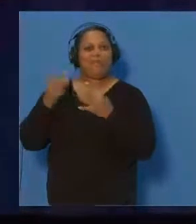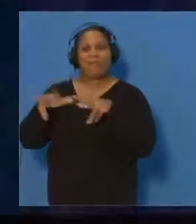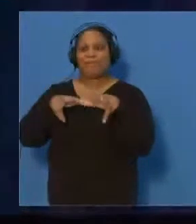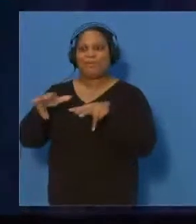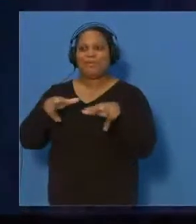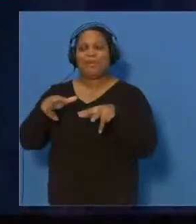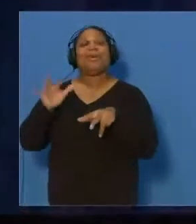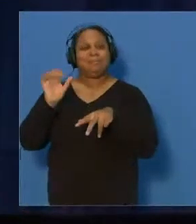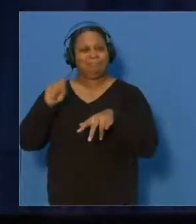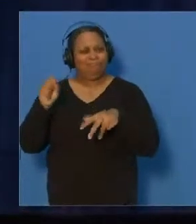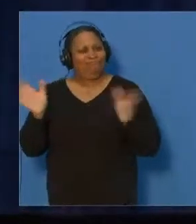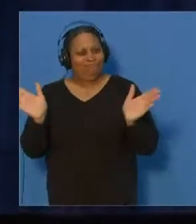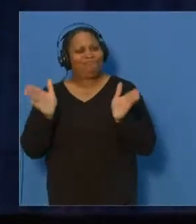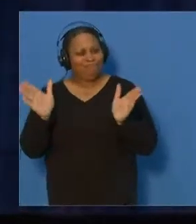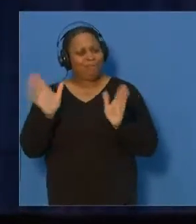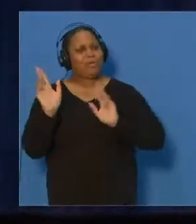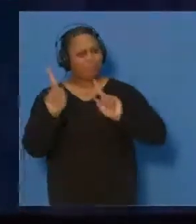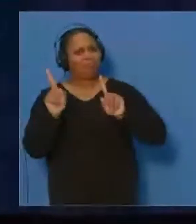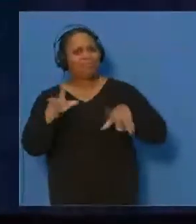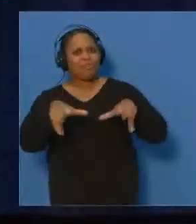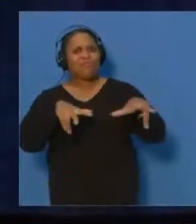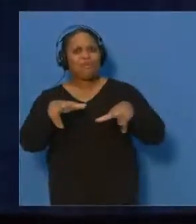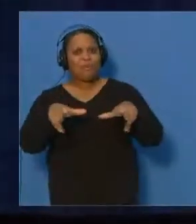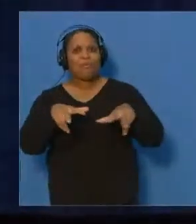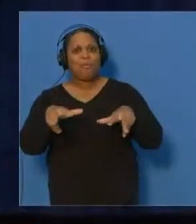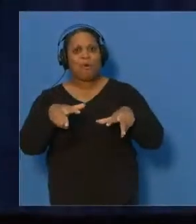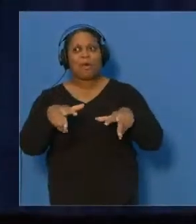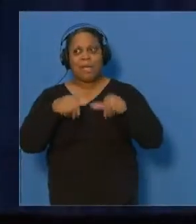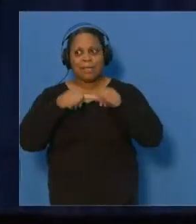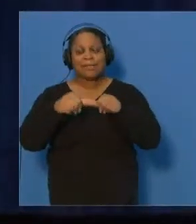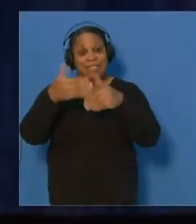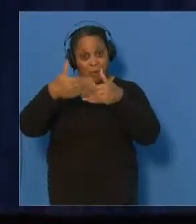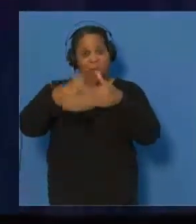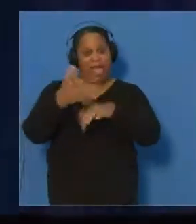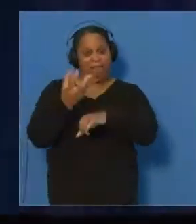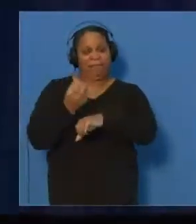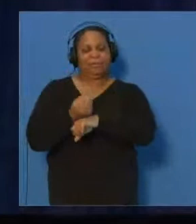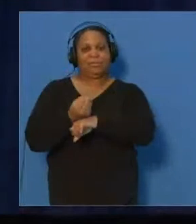is encouraged. And I hope that that is something that continues even after the shelter in place.